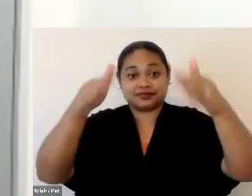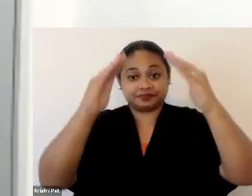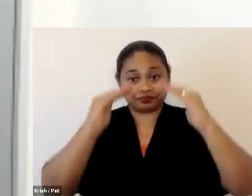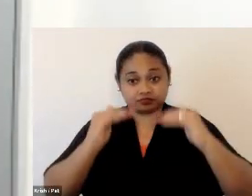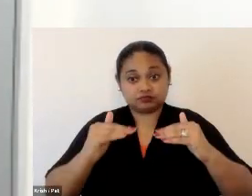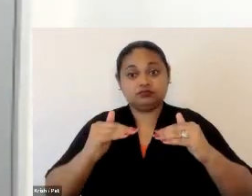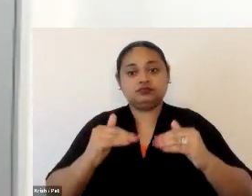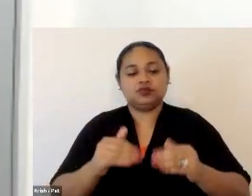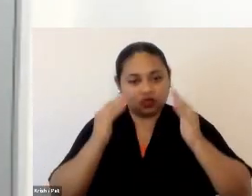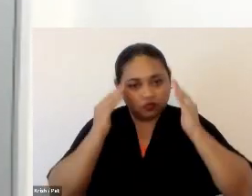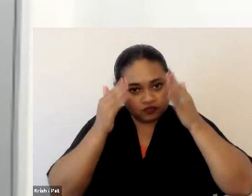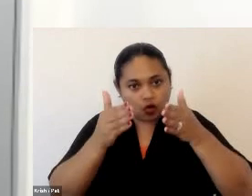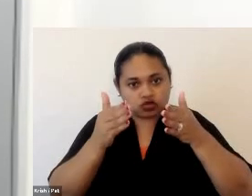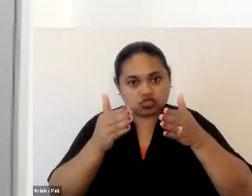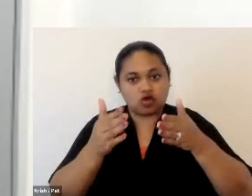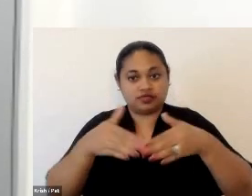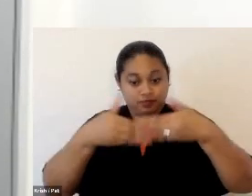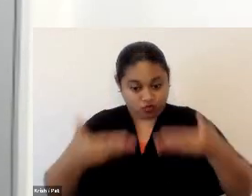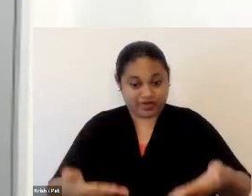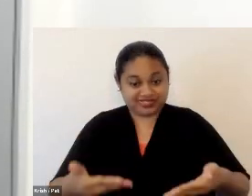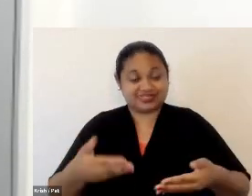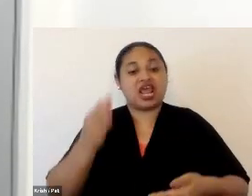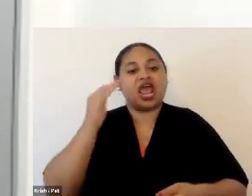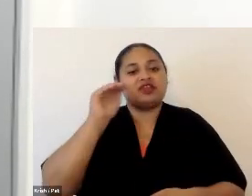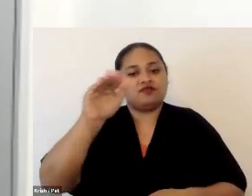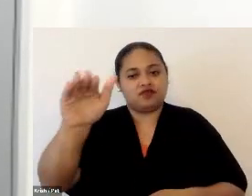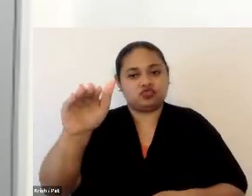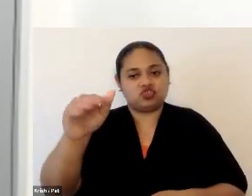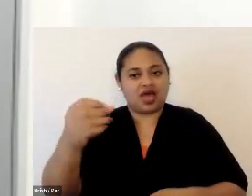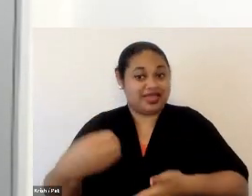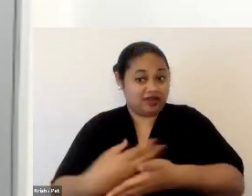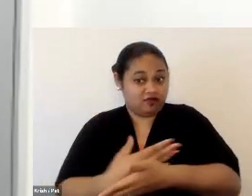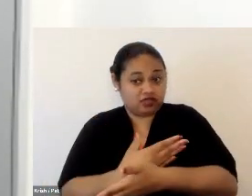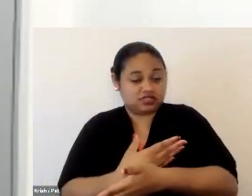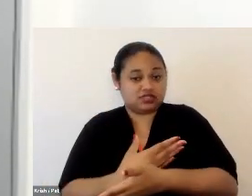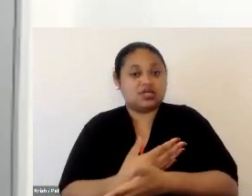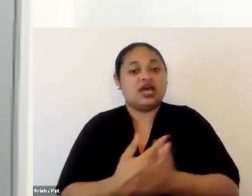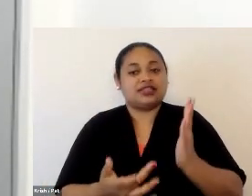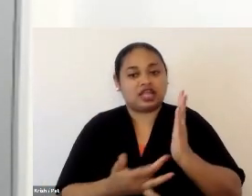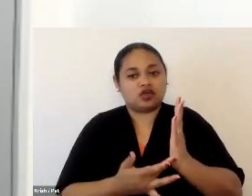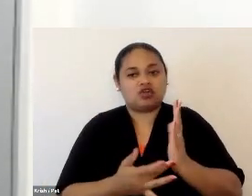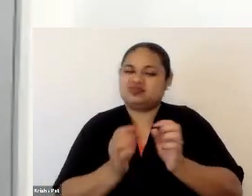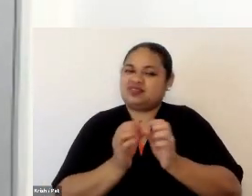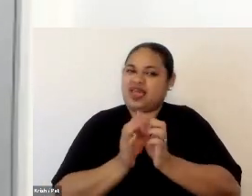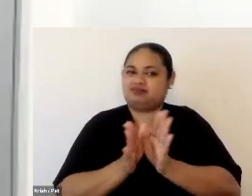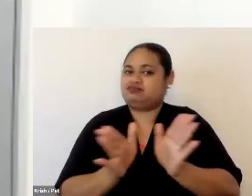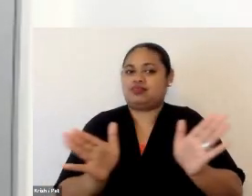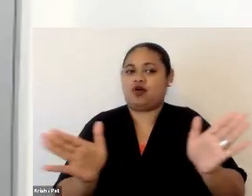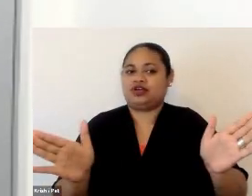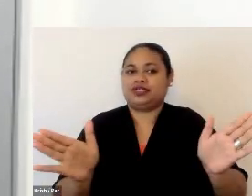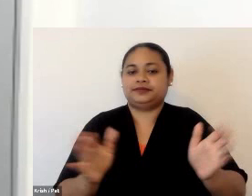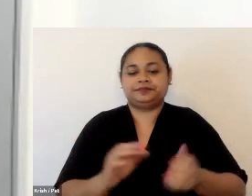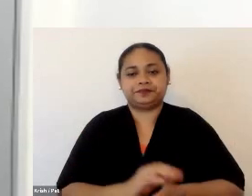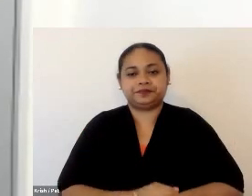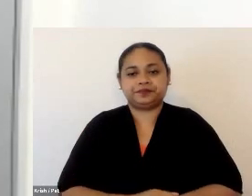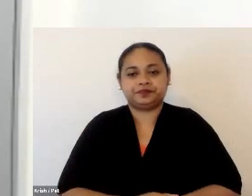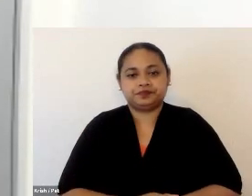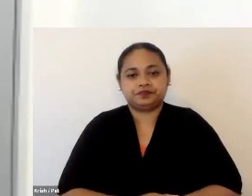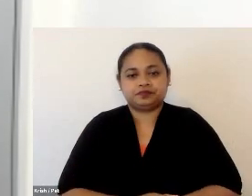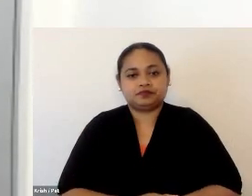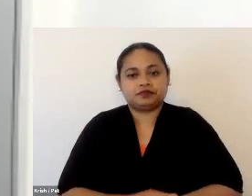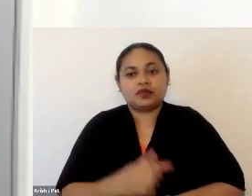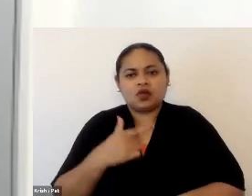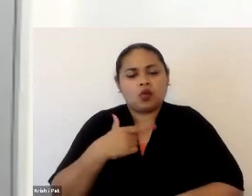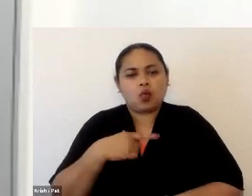the present and future impacts of technologies on society more broadly. And so, why are